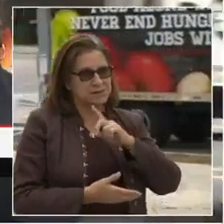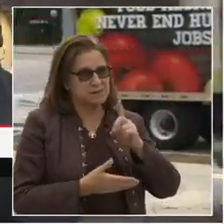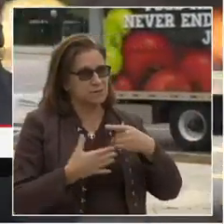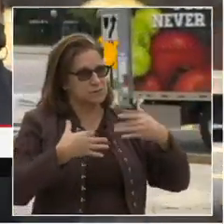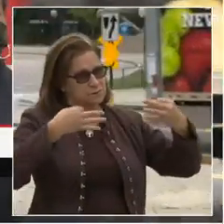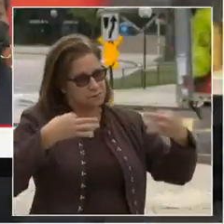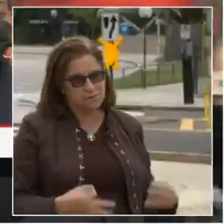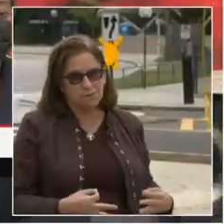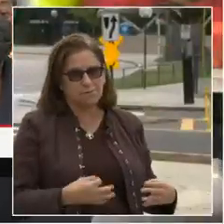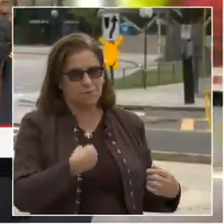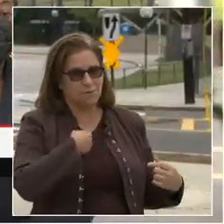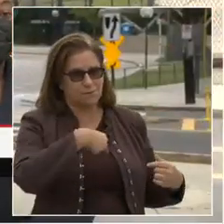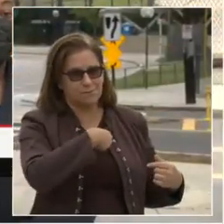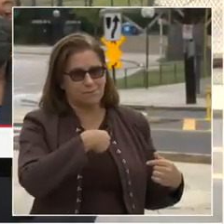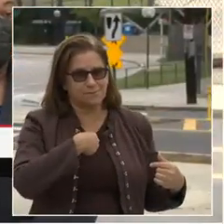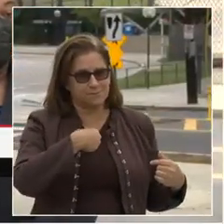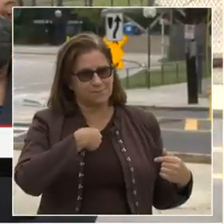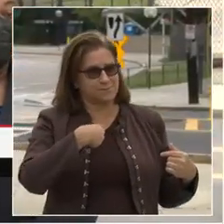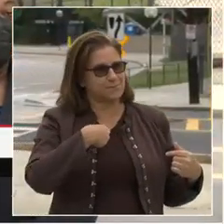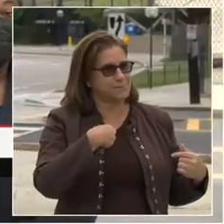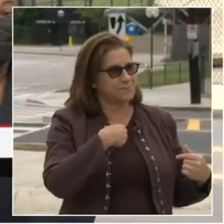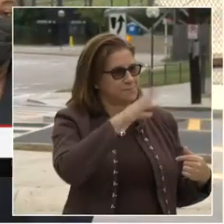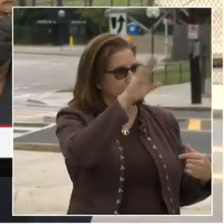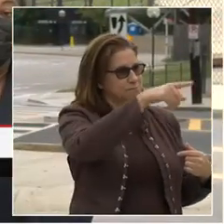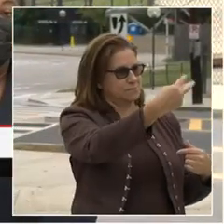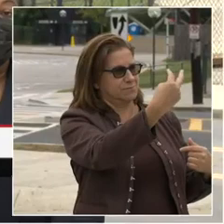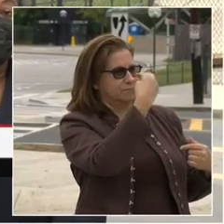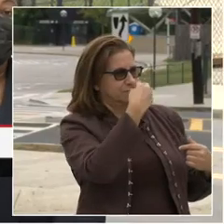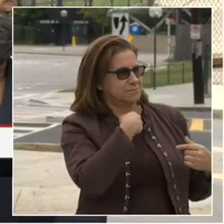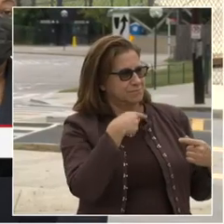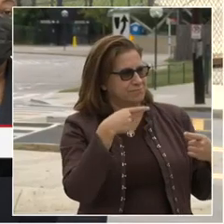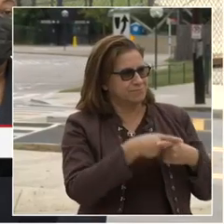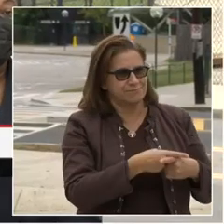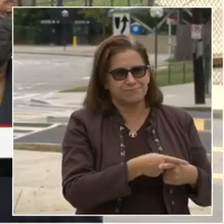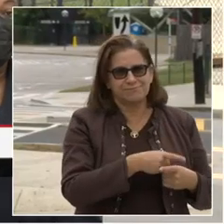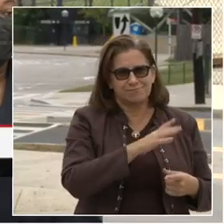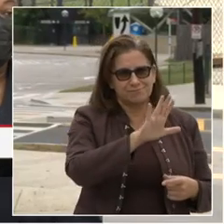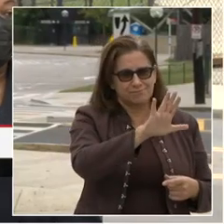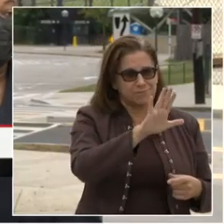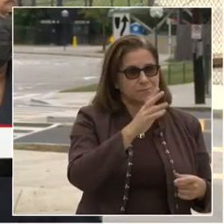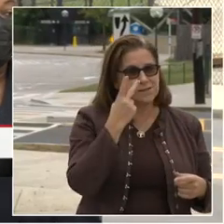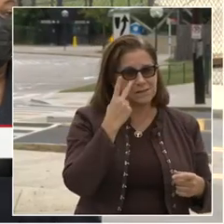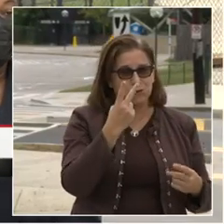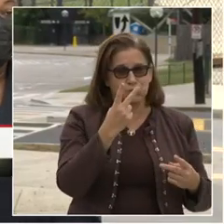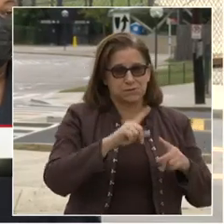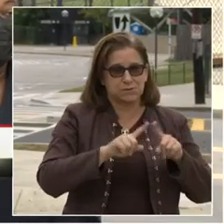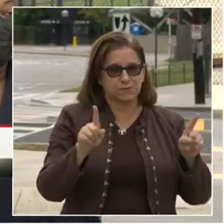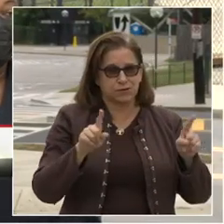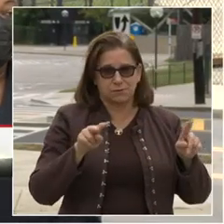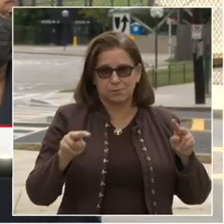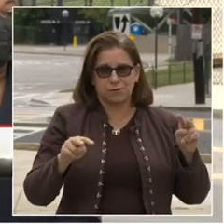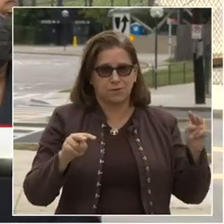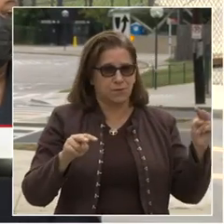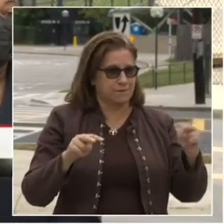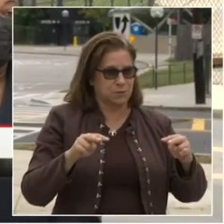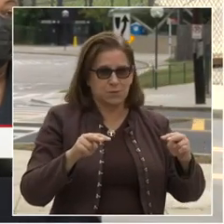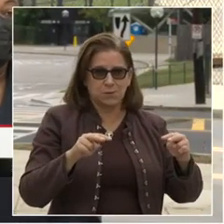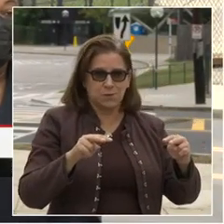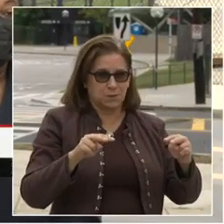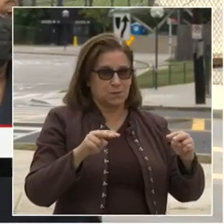You see the conflict of interest there. So this is part of my job. This is why you all hired